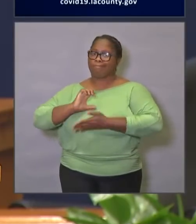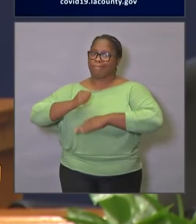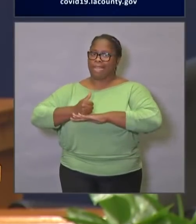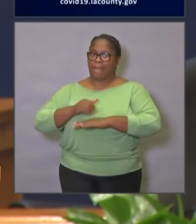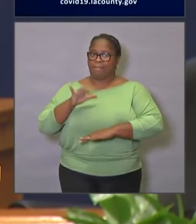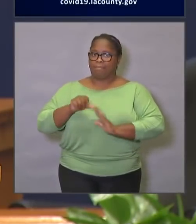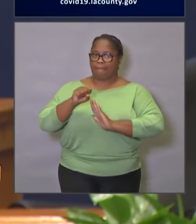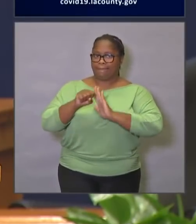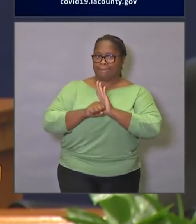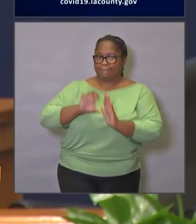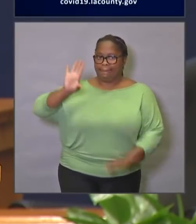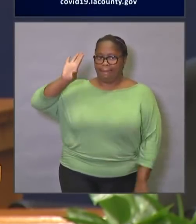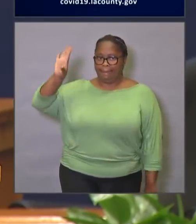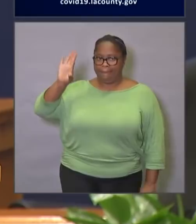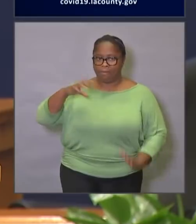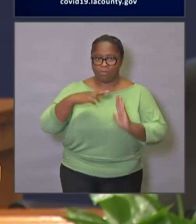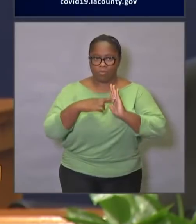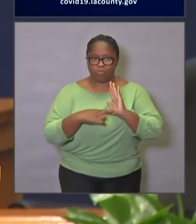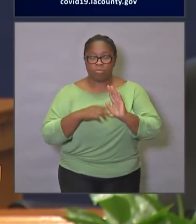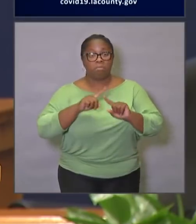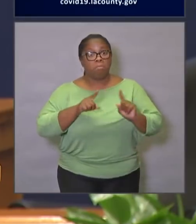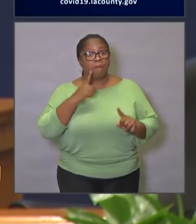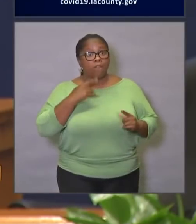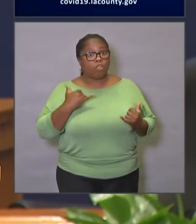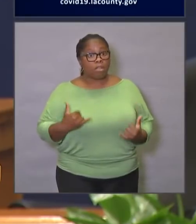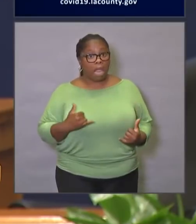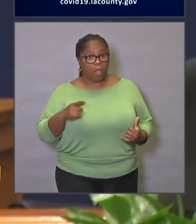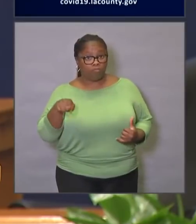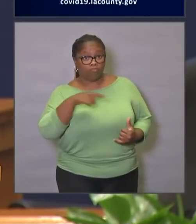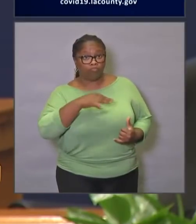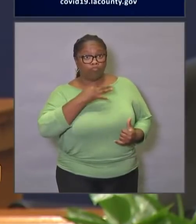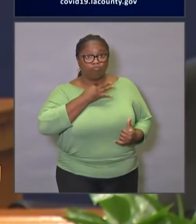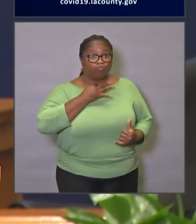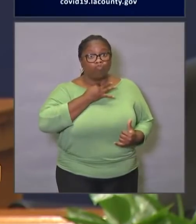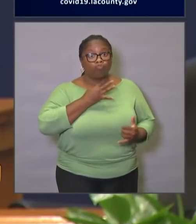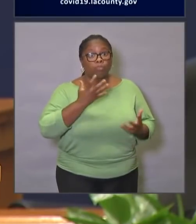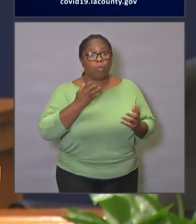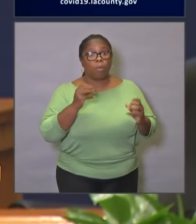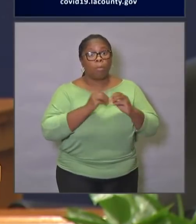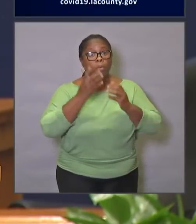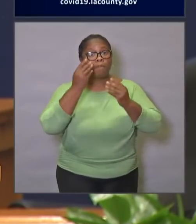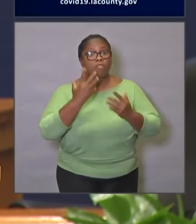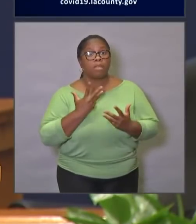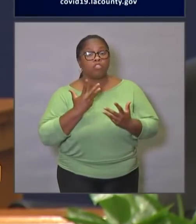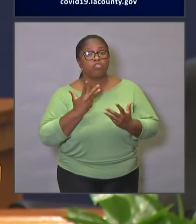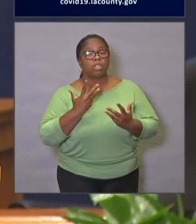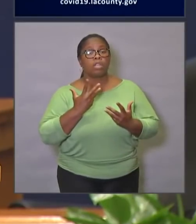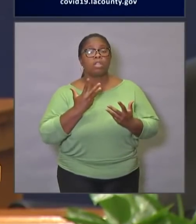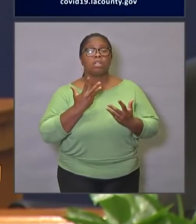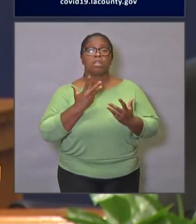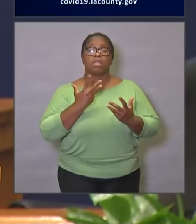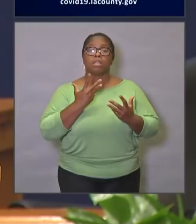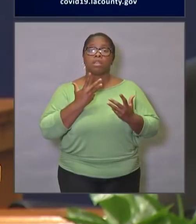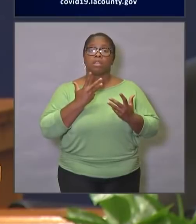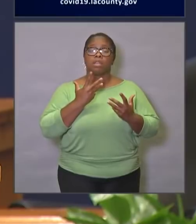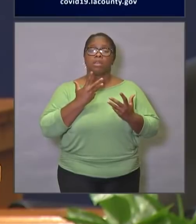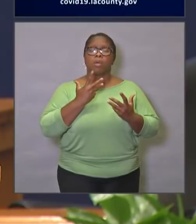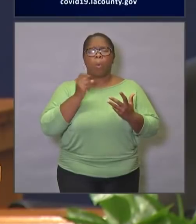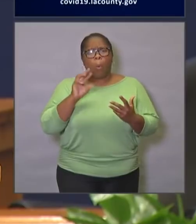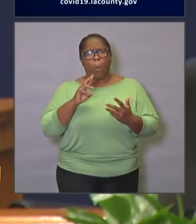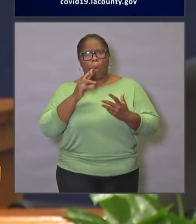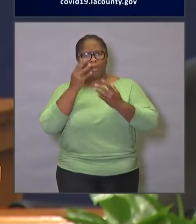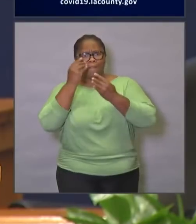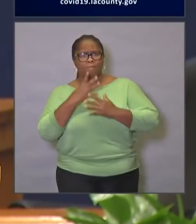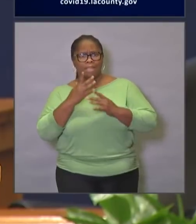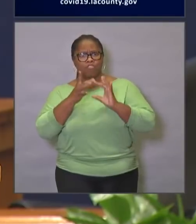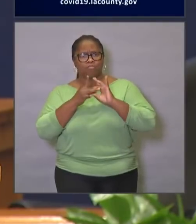state. But for now, families who are seeking more information and as well as information on early care